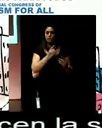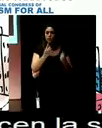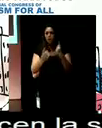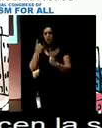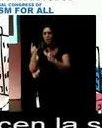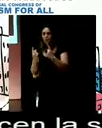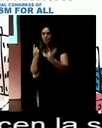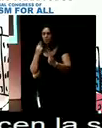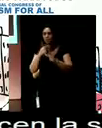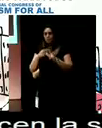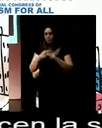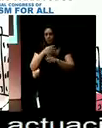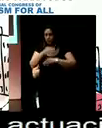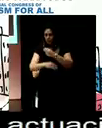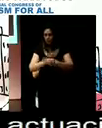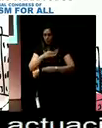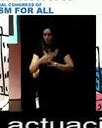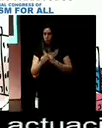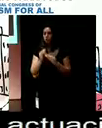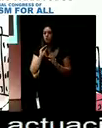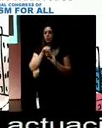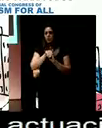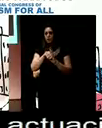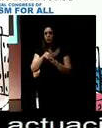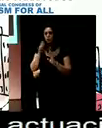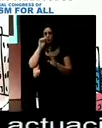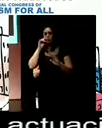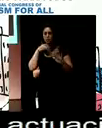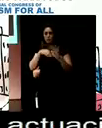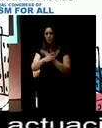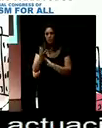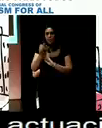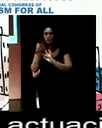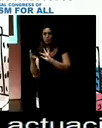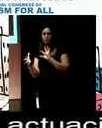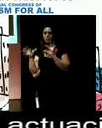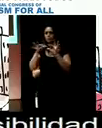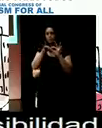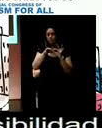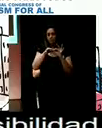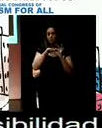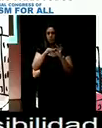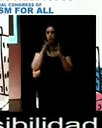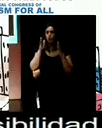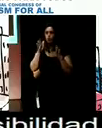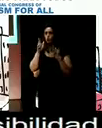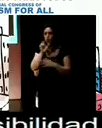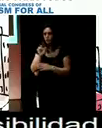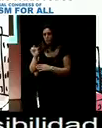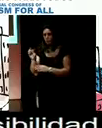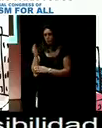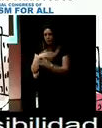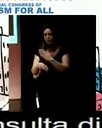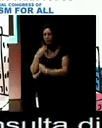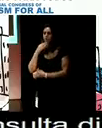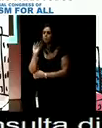action in universal accessibility must be subject to the